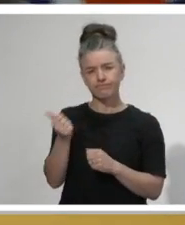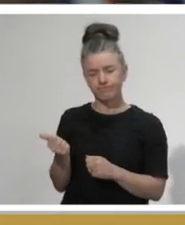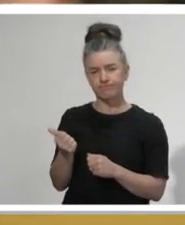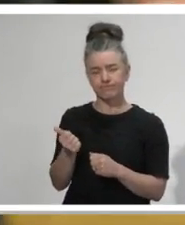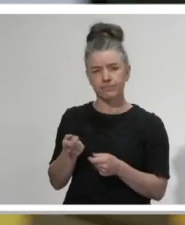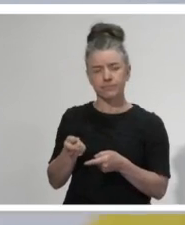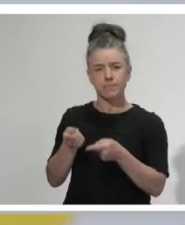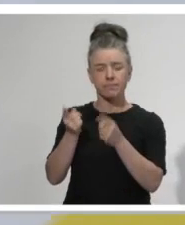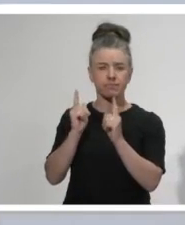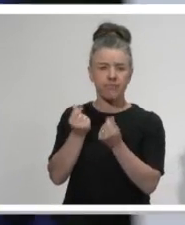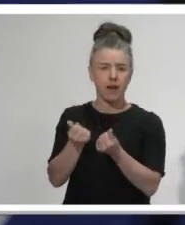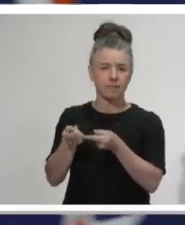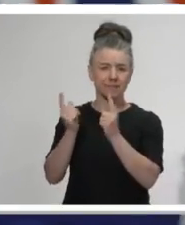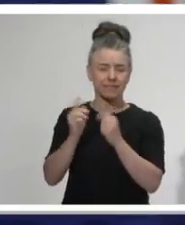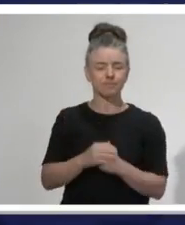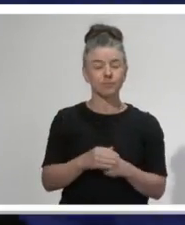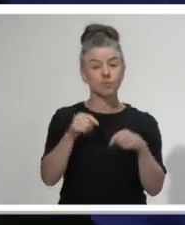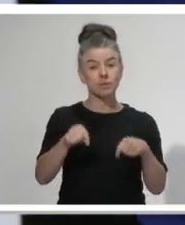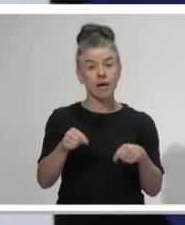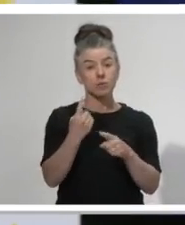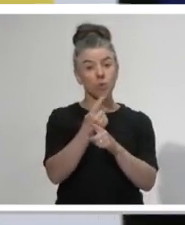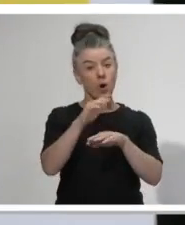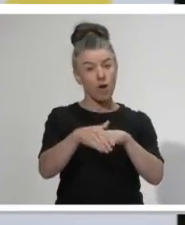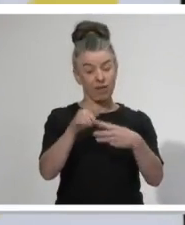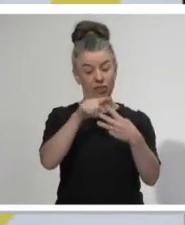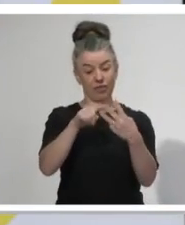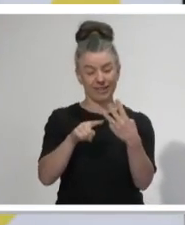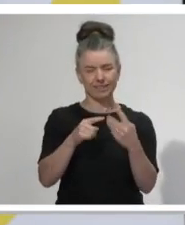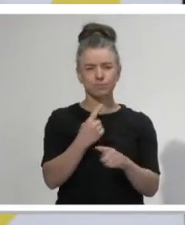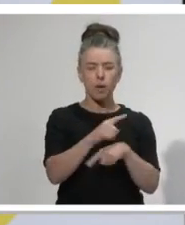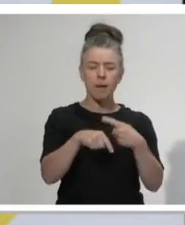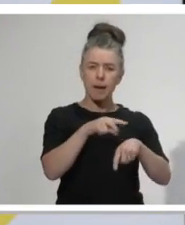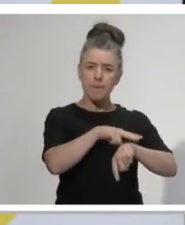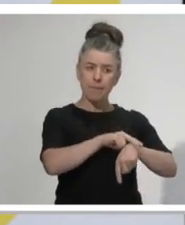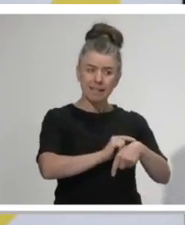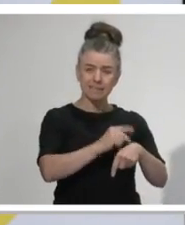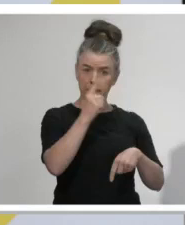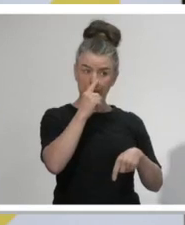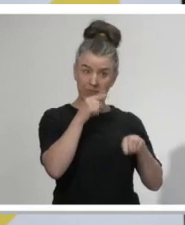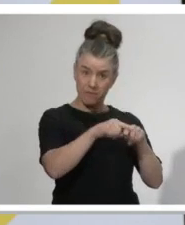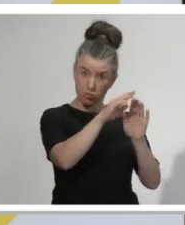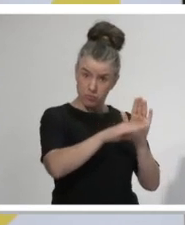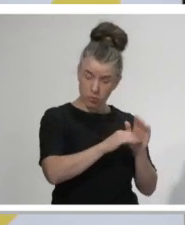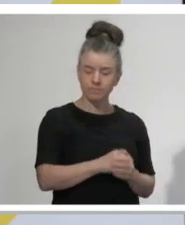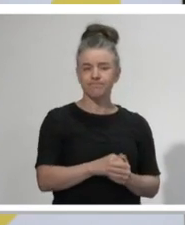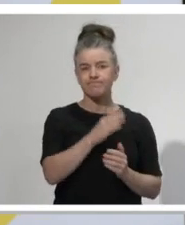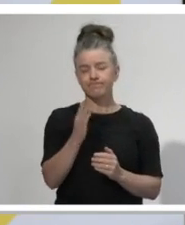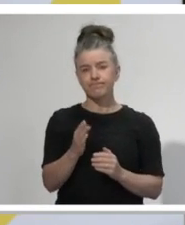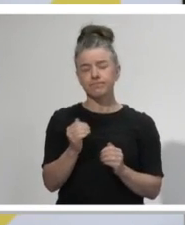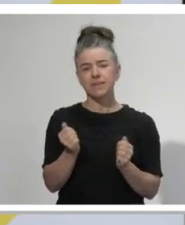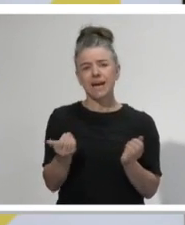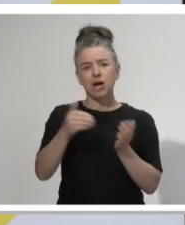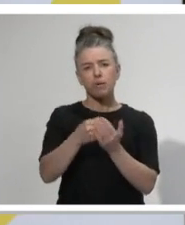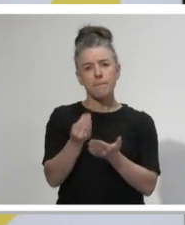McElnay. I want to cover 3 things today around enforcement, the winter energy payment and the small business cash